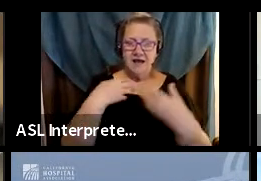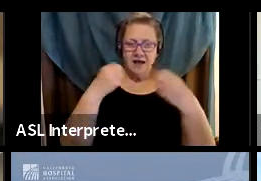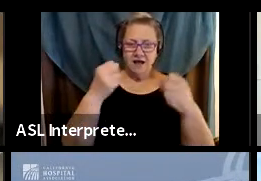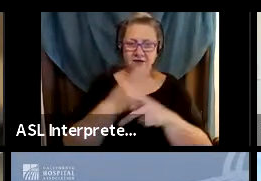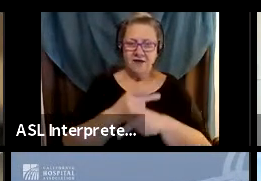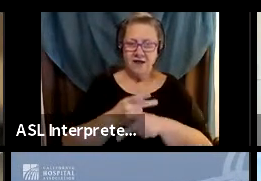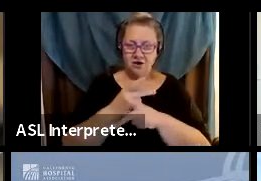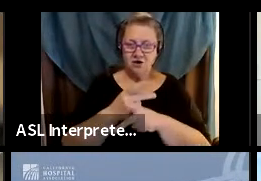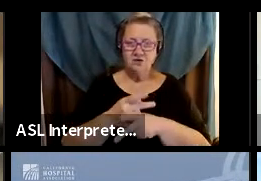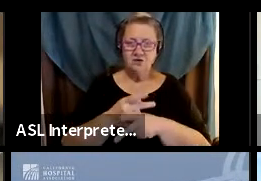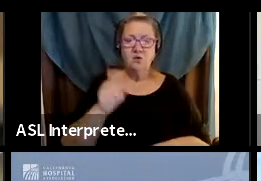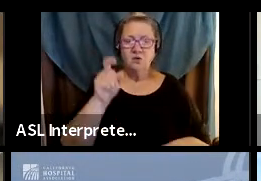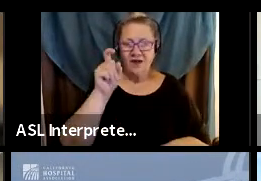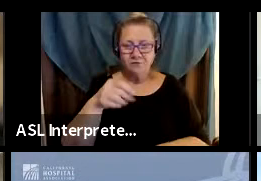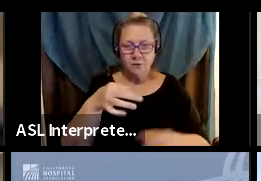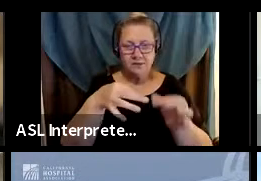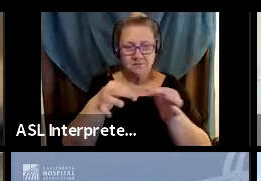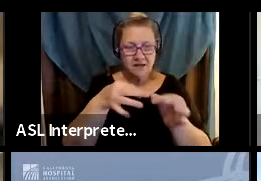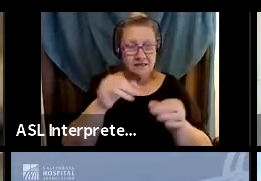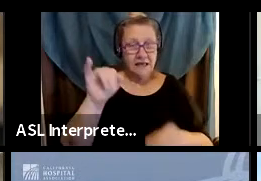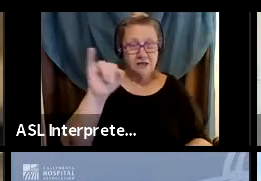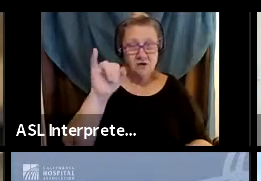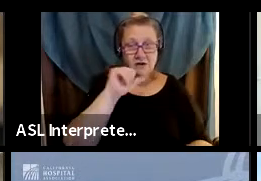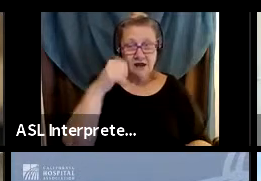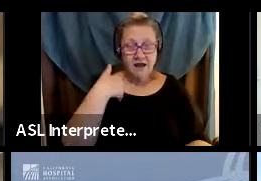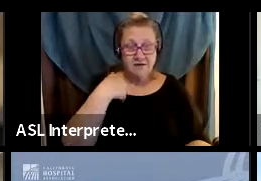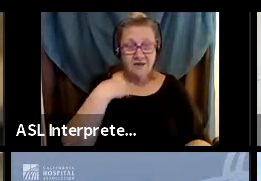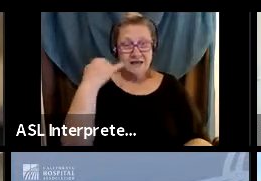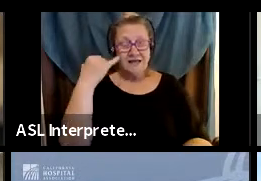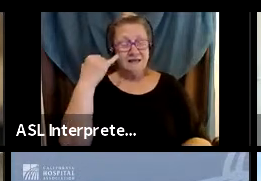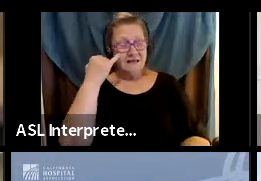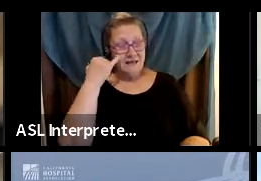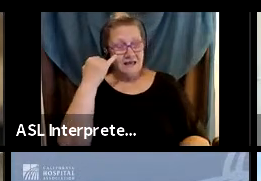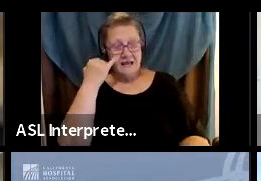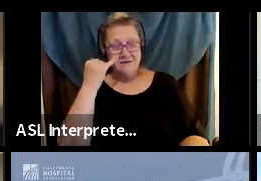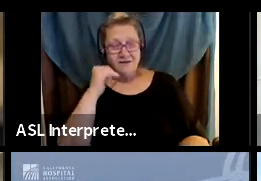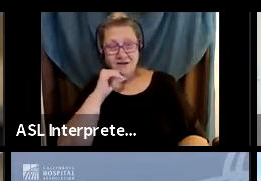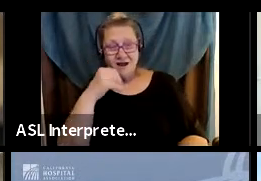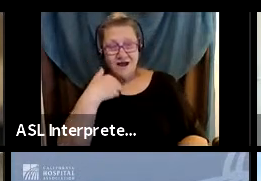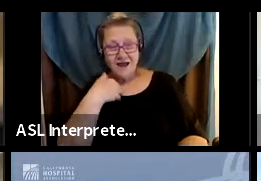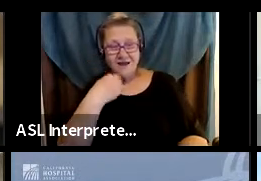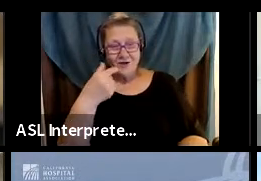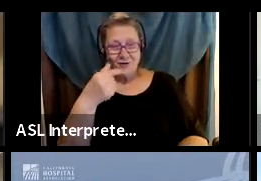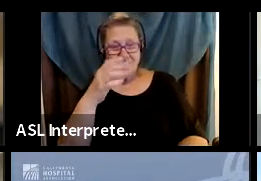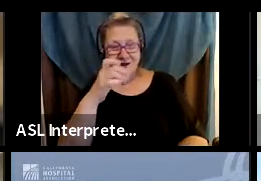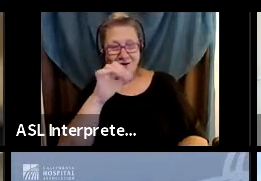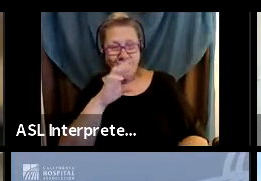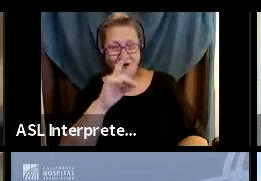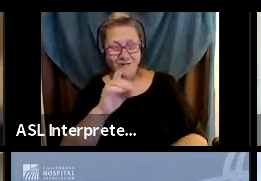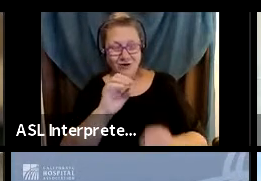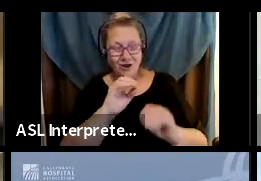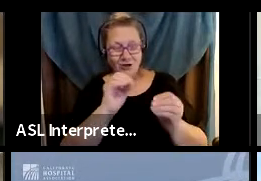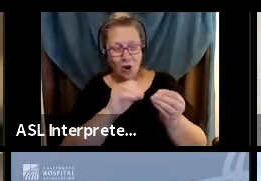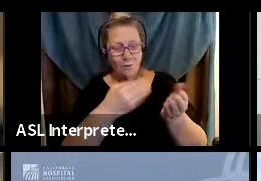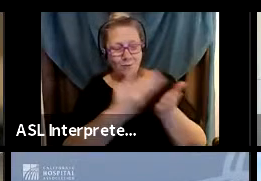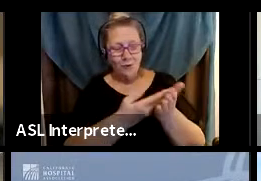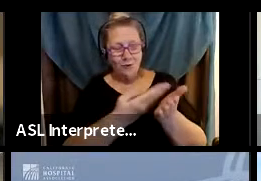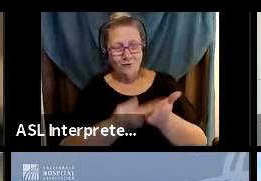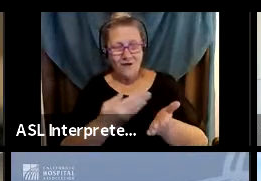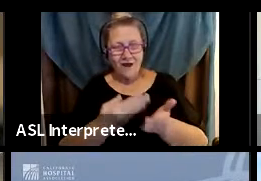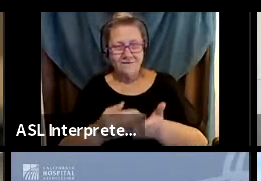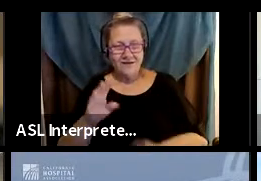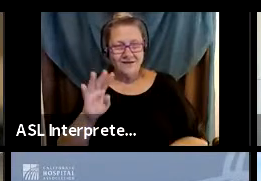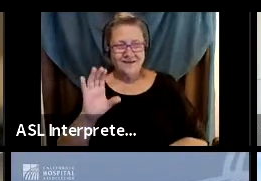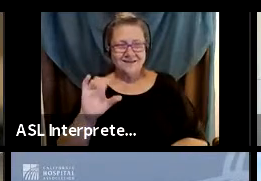people understand, even if you don't have insurance, even if you're undocumented, the vaccine is free, right? So just want to really encourage us to push that message as